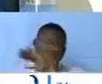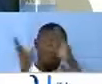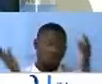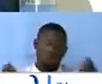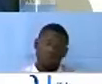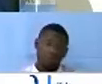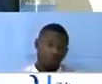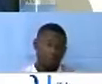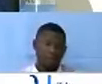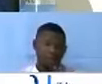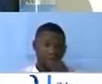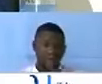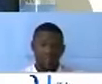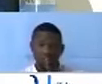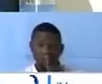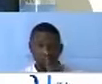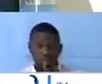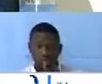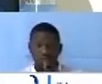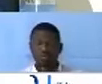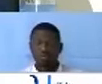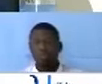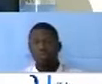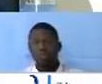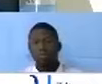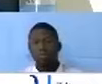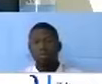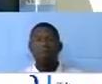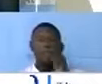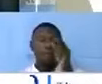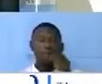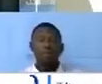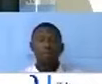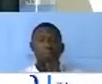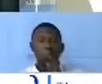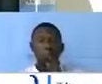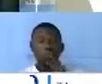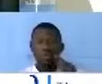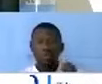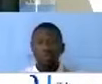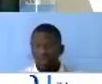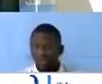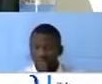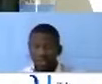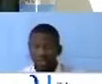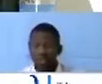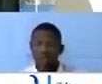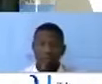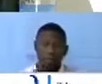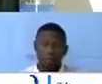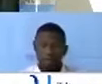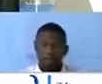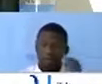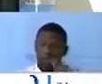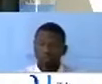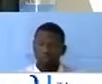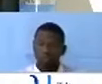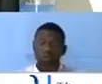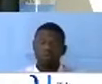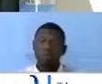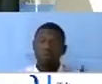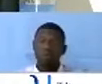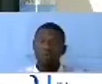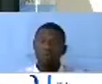you the picture. Ñoom ñep wax nañ ne. Of a person who would direct or organize the torture of victims,